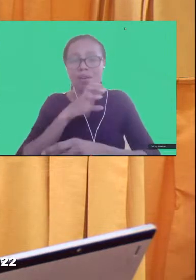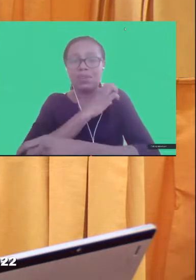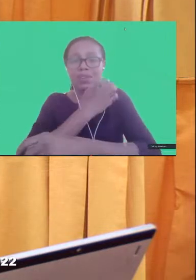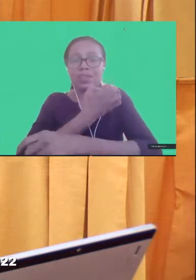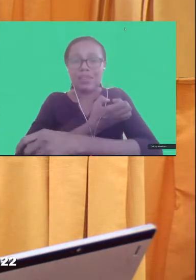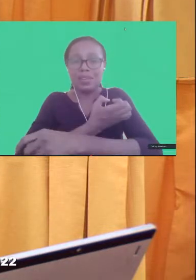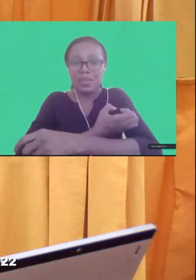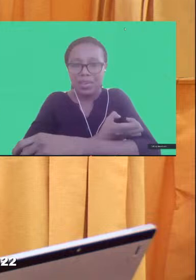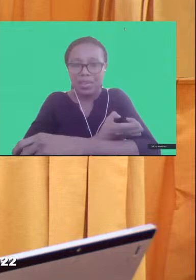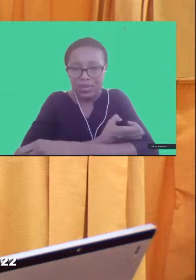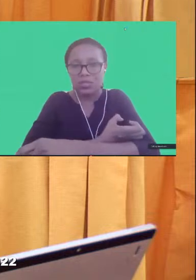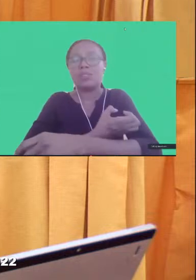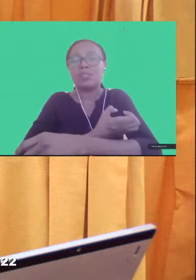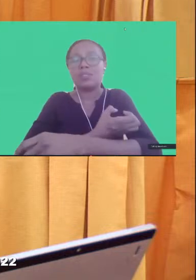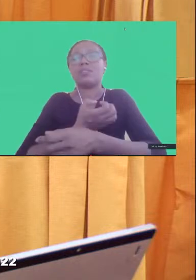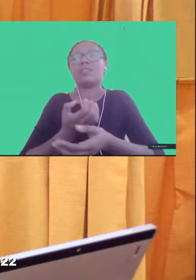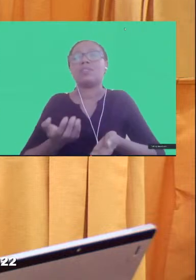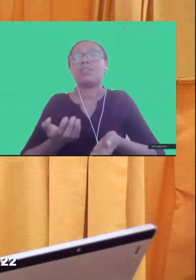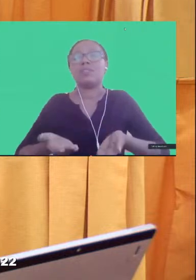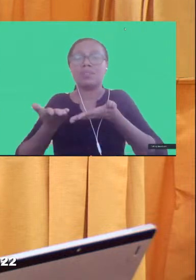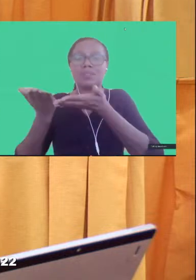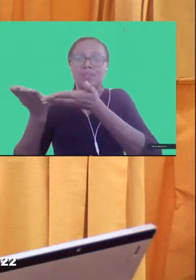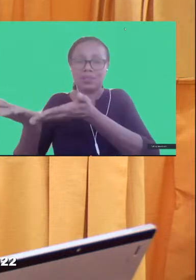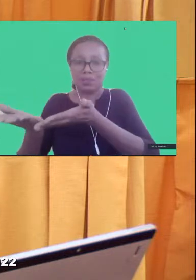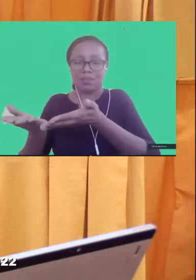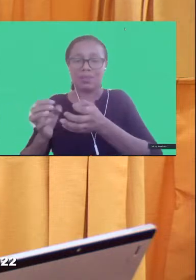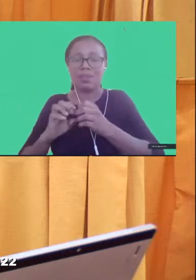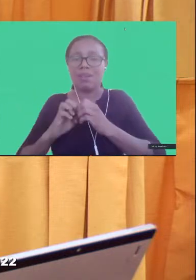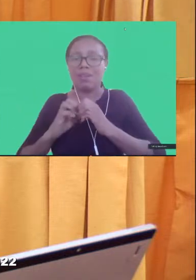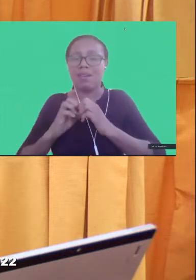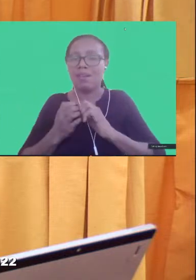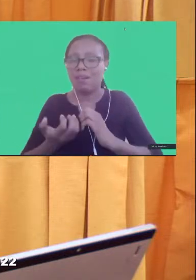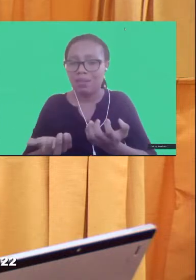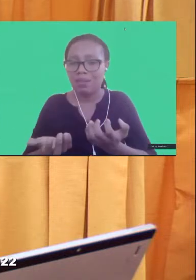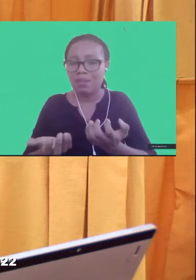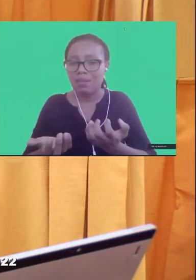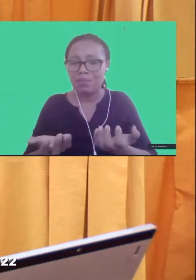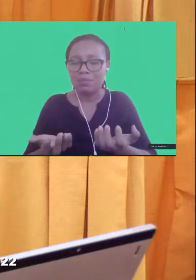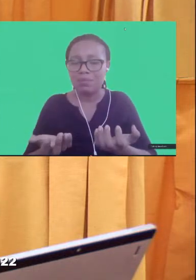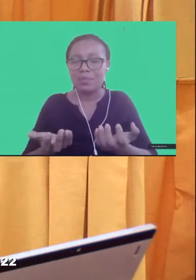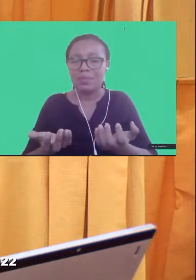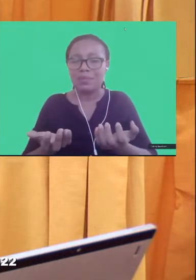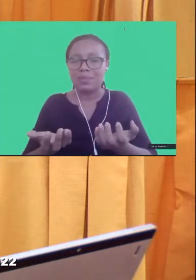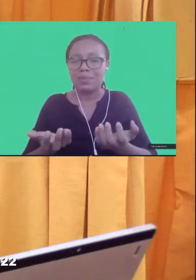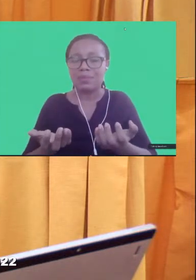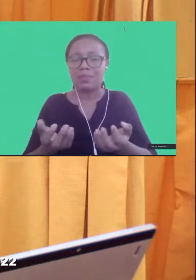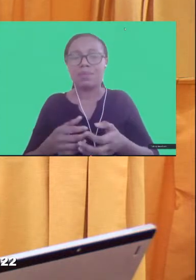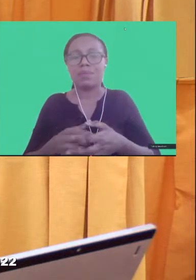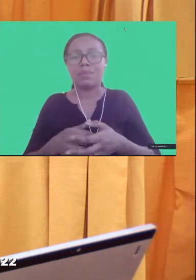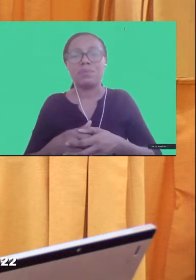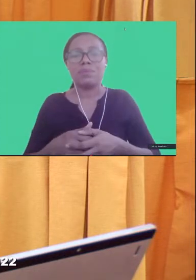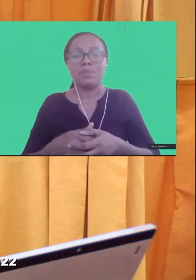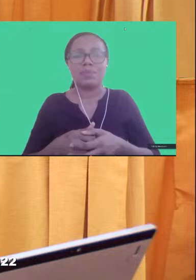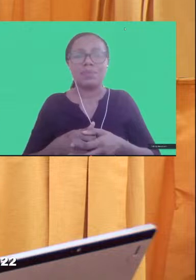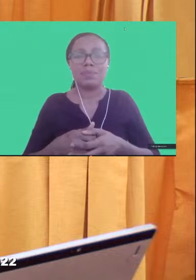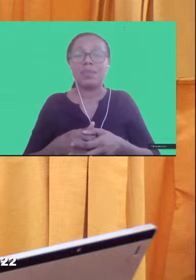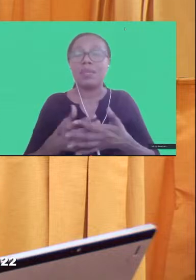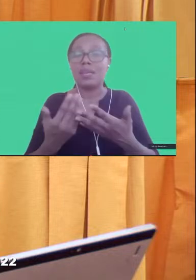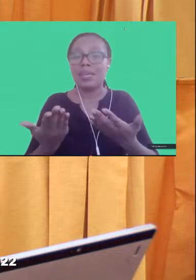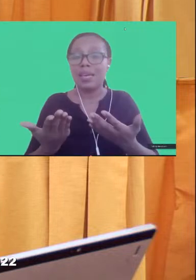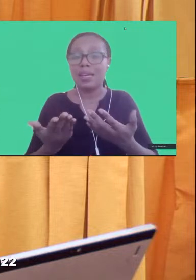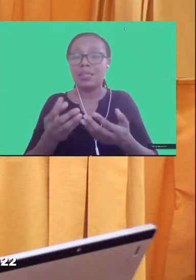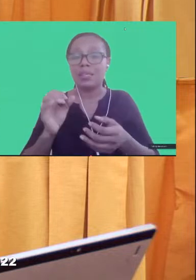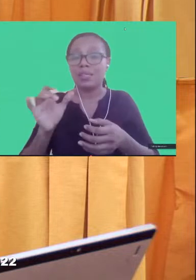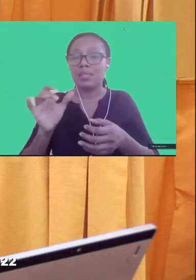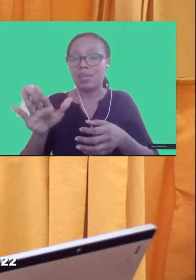their energy is likely to be dispatched to the grid, again creating a sense of